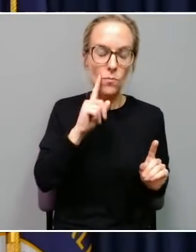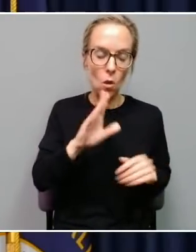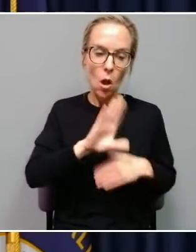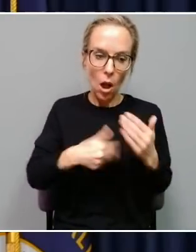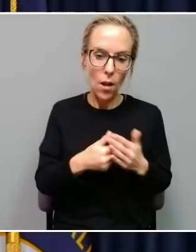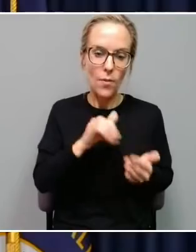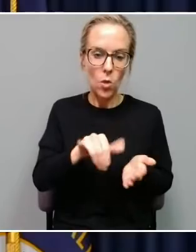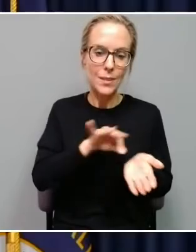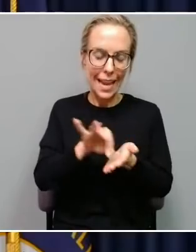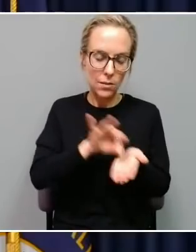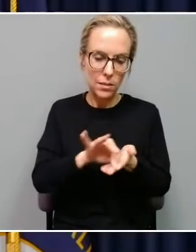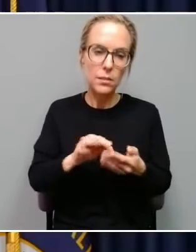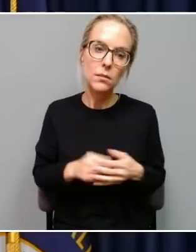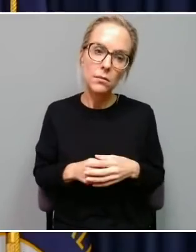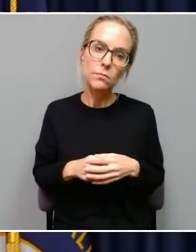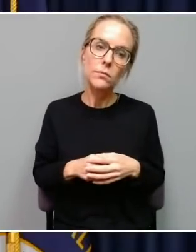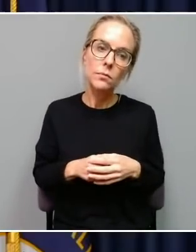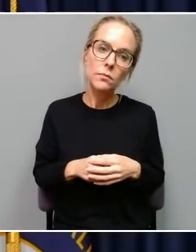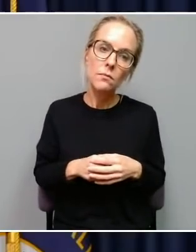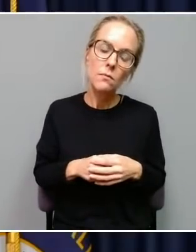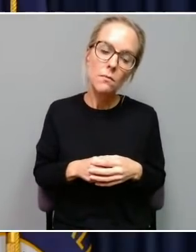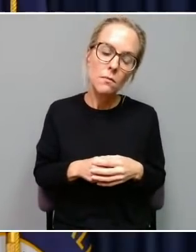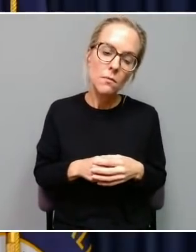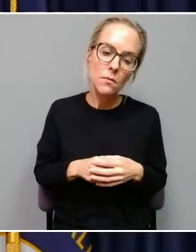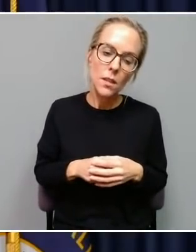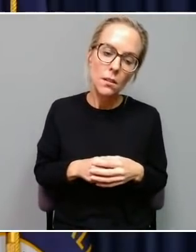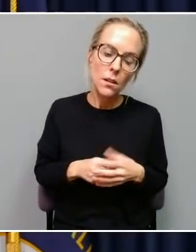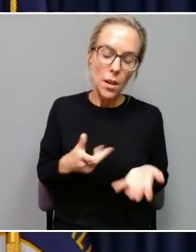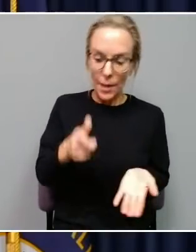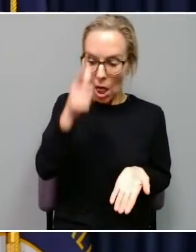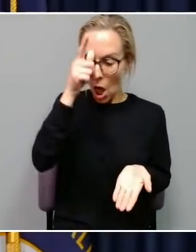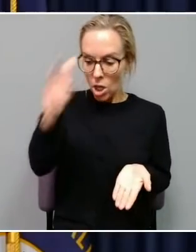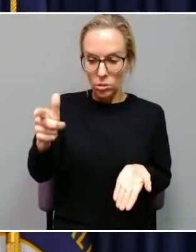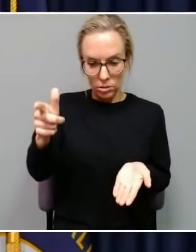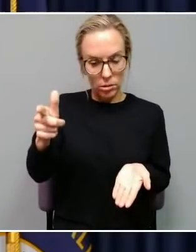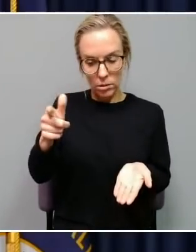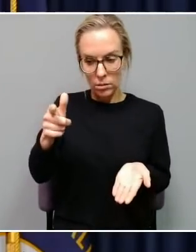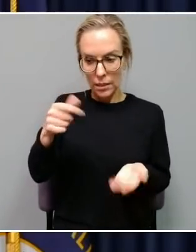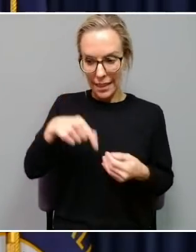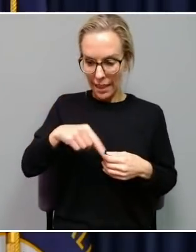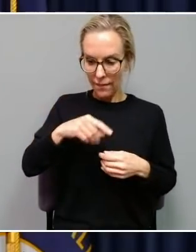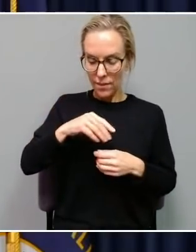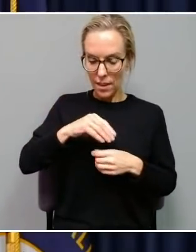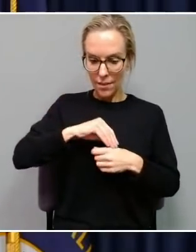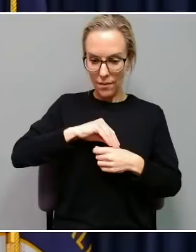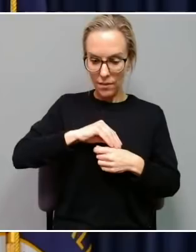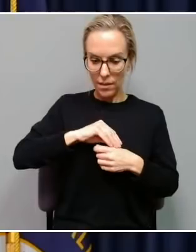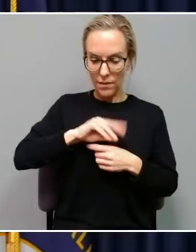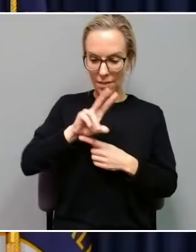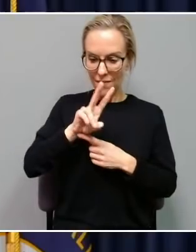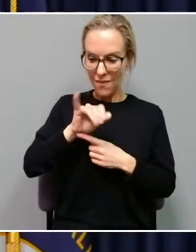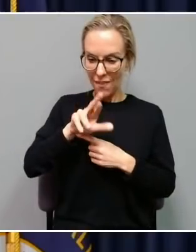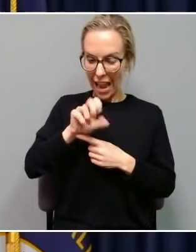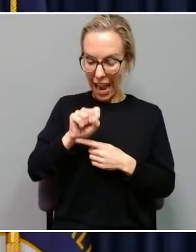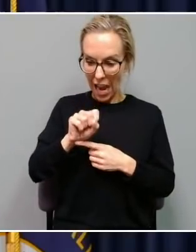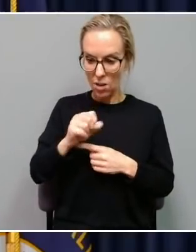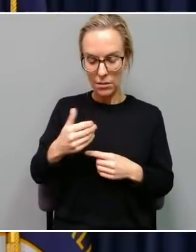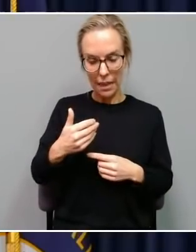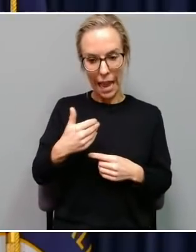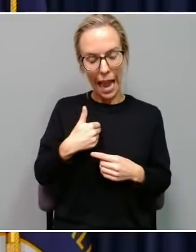counts. It would be logical with a virus that's more aggressive to think we may have more long haul